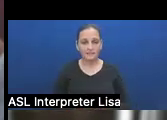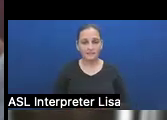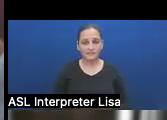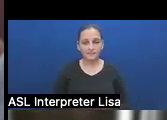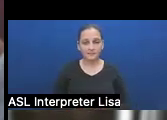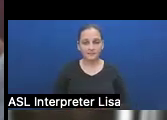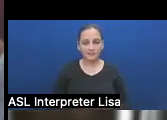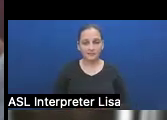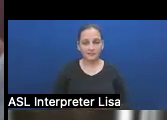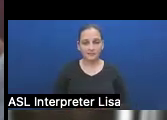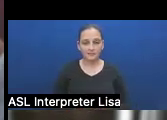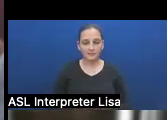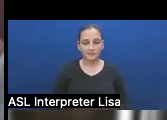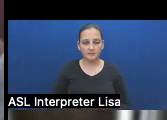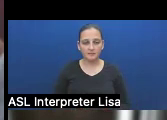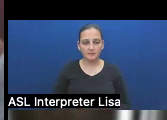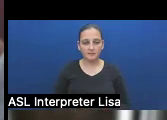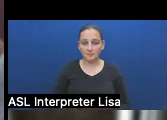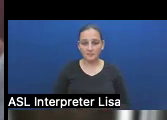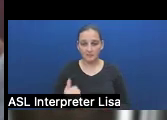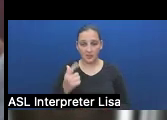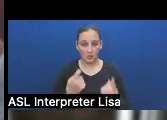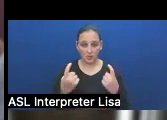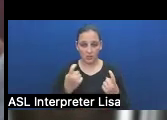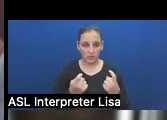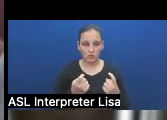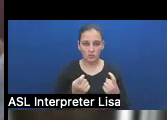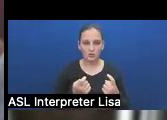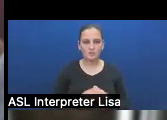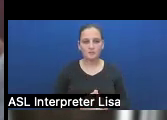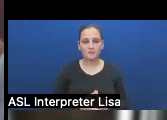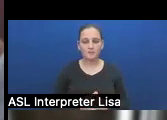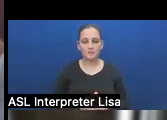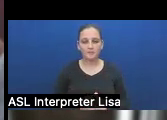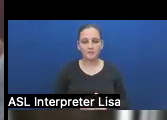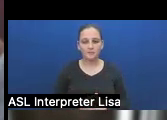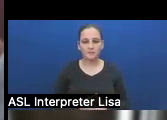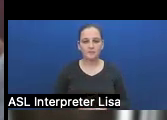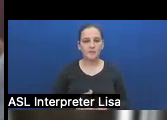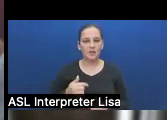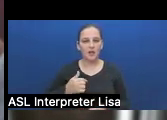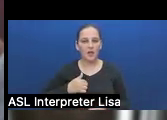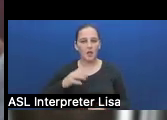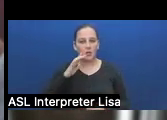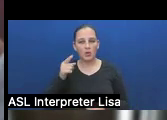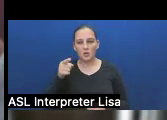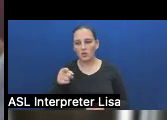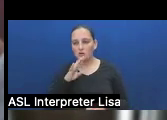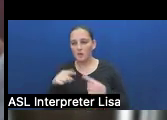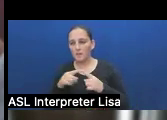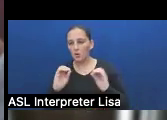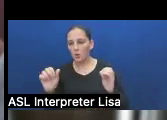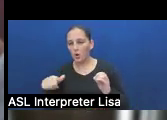things like that. Questions on that, and I will circle back to this question about no alternative